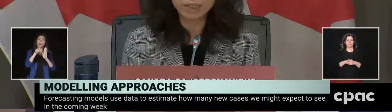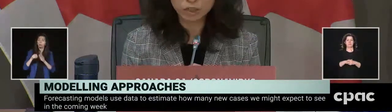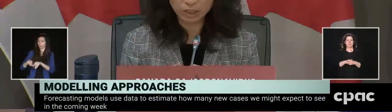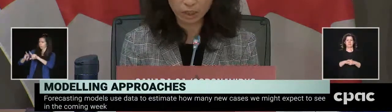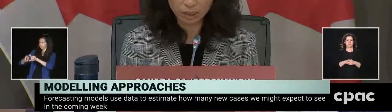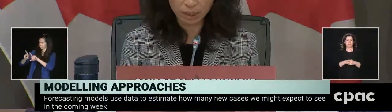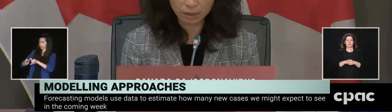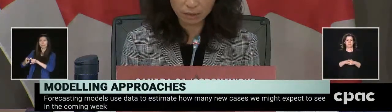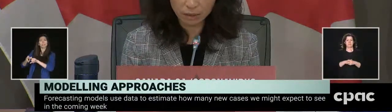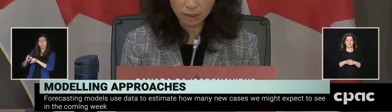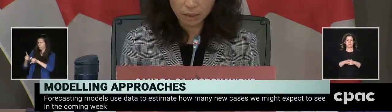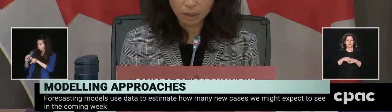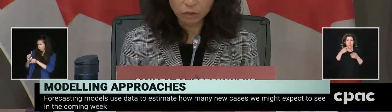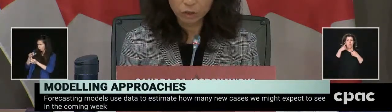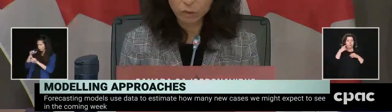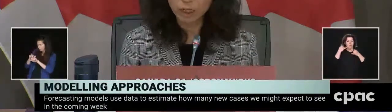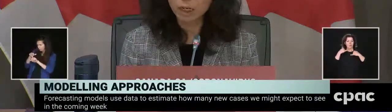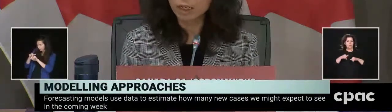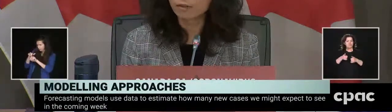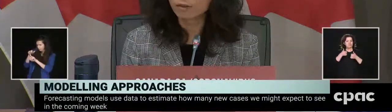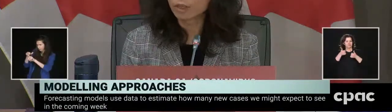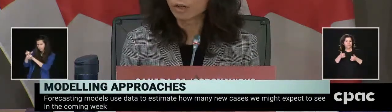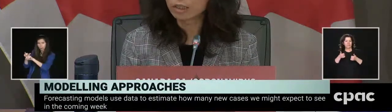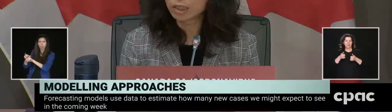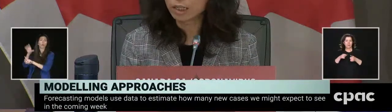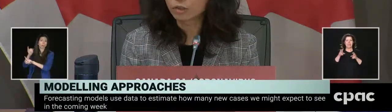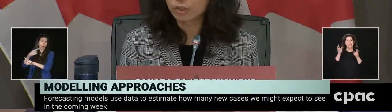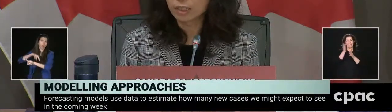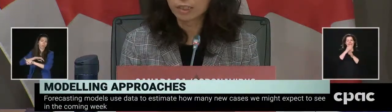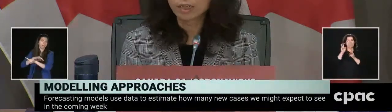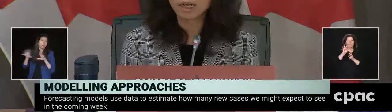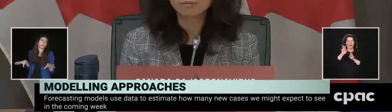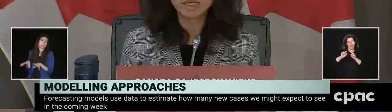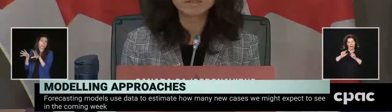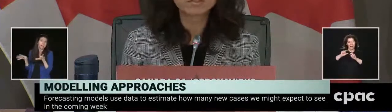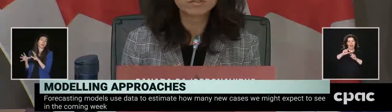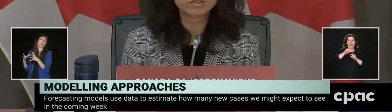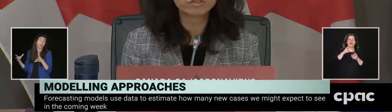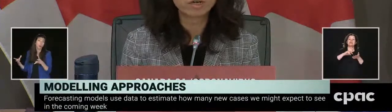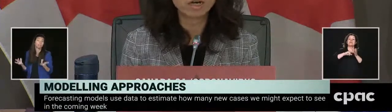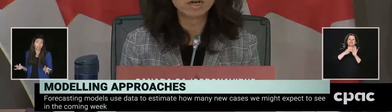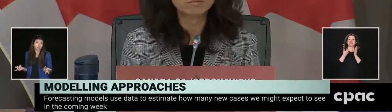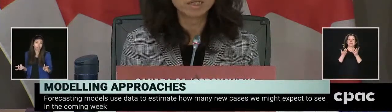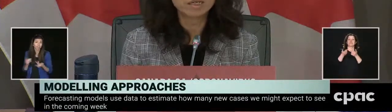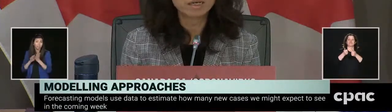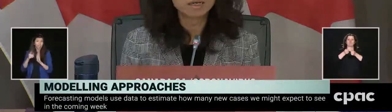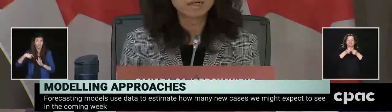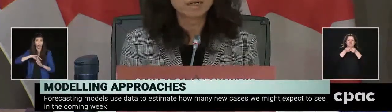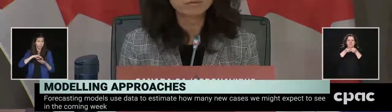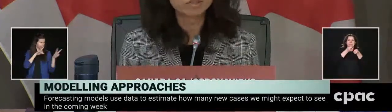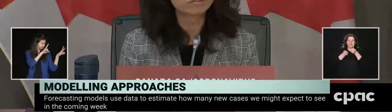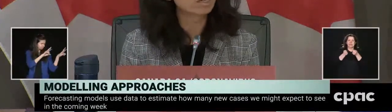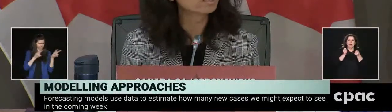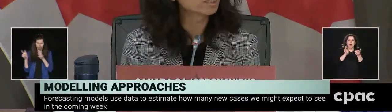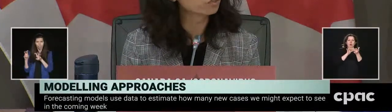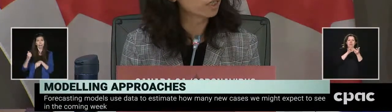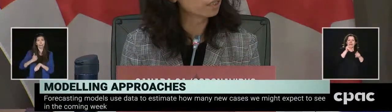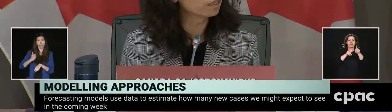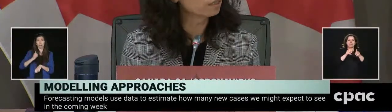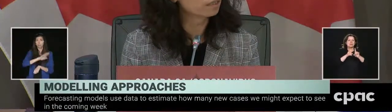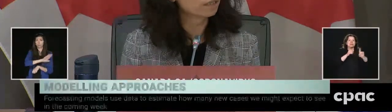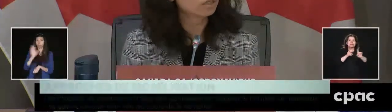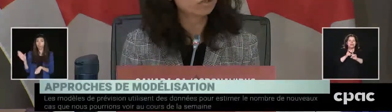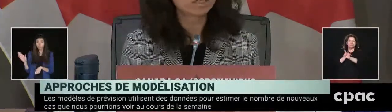and we are managing contacts. So we're learning from across the country how best to do